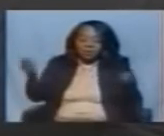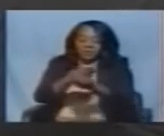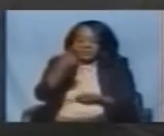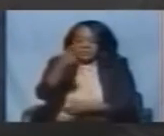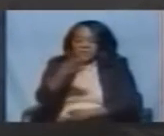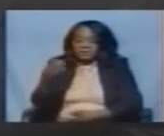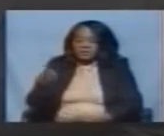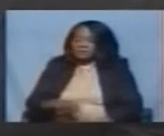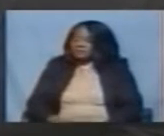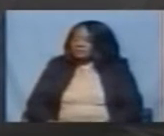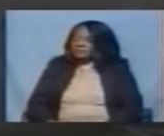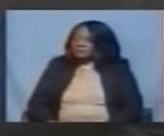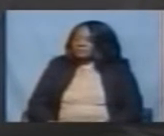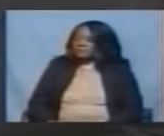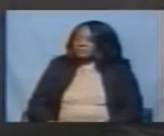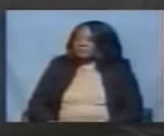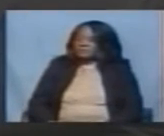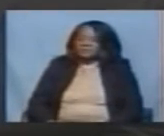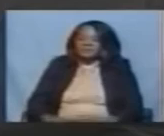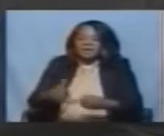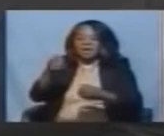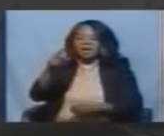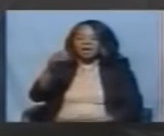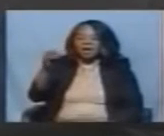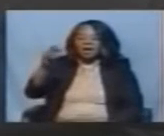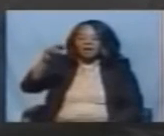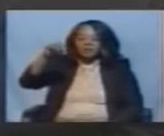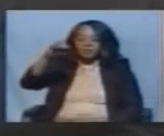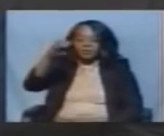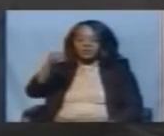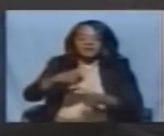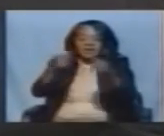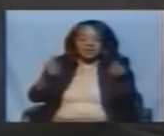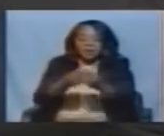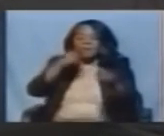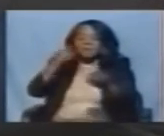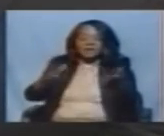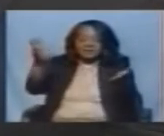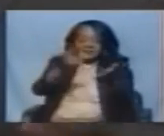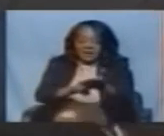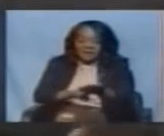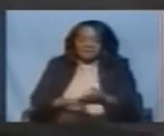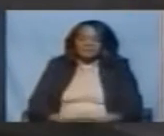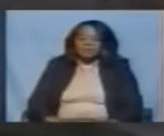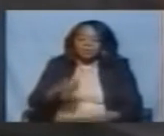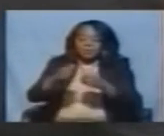the Attorney General. The Attorney General must sign and check every contract. That's an additional 2 months. Might take